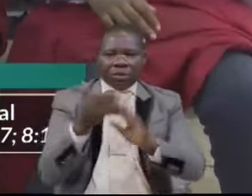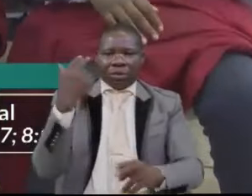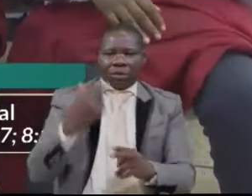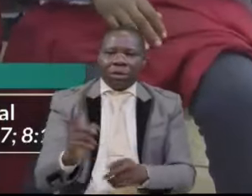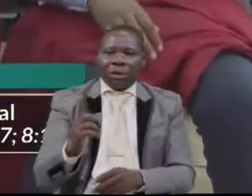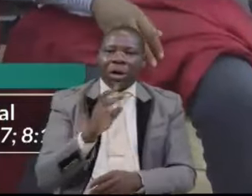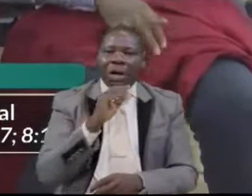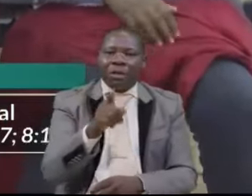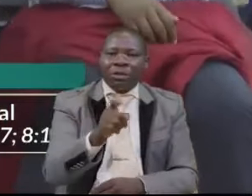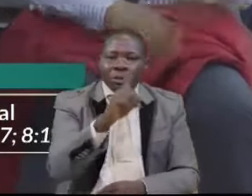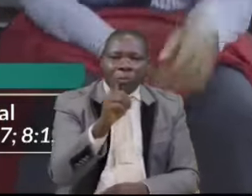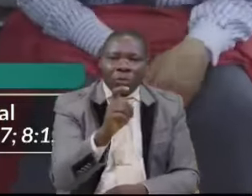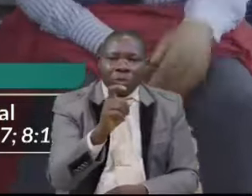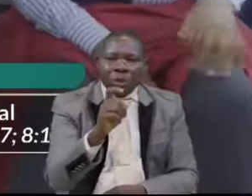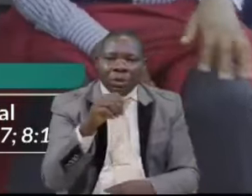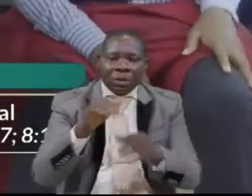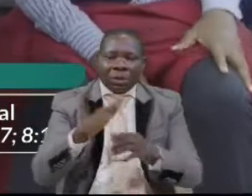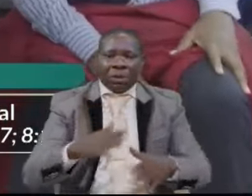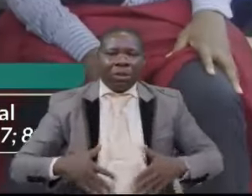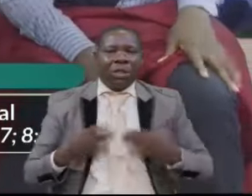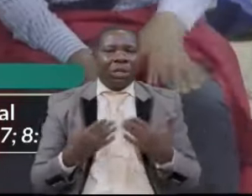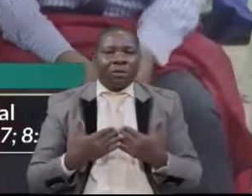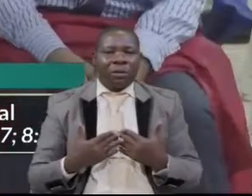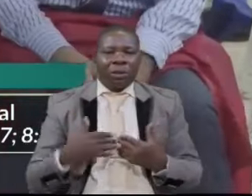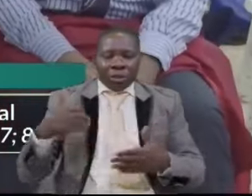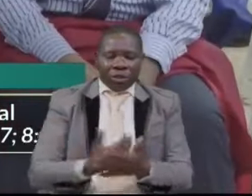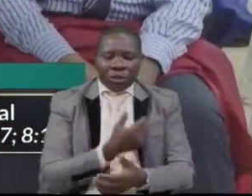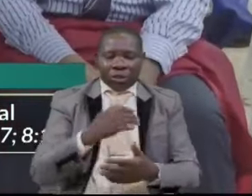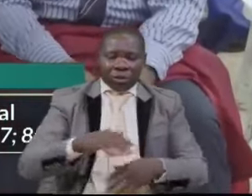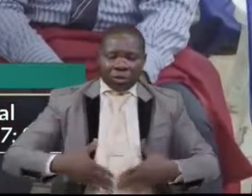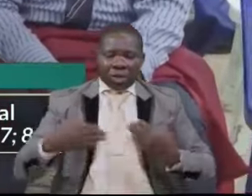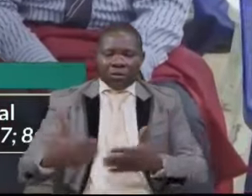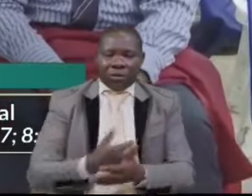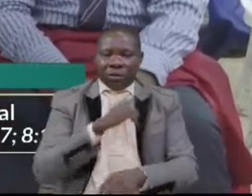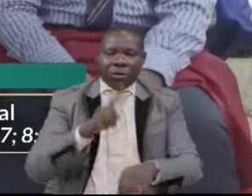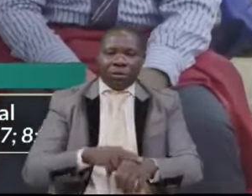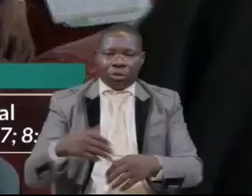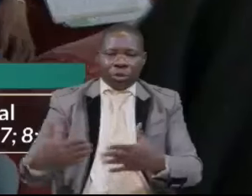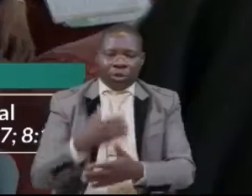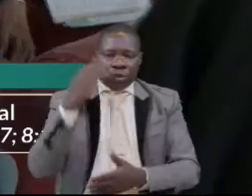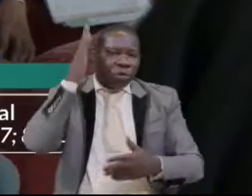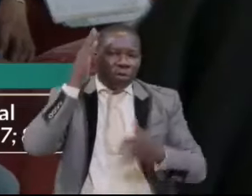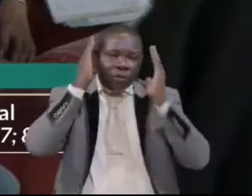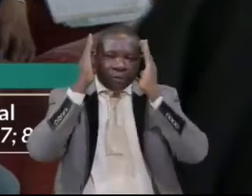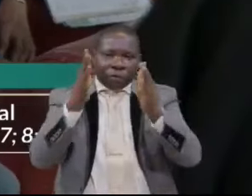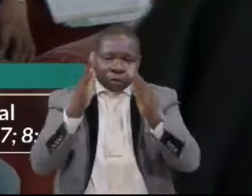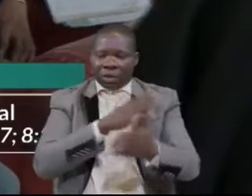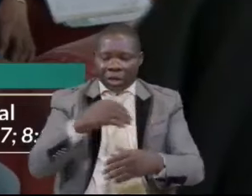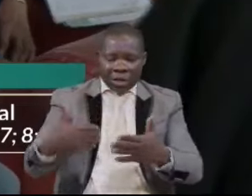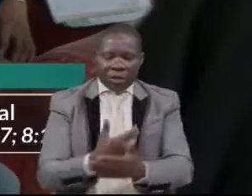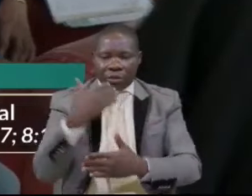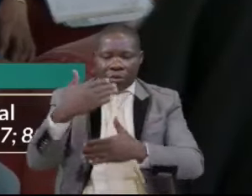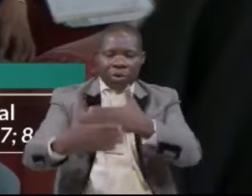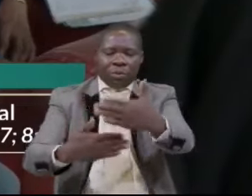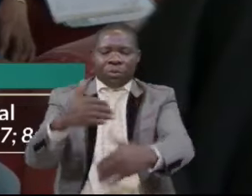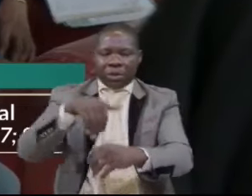New life, new nature, new focus, and new progress in your life in